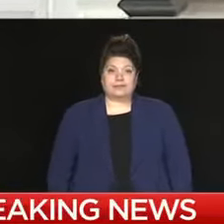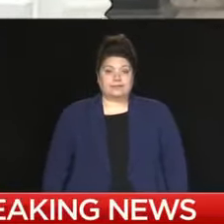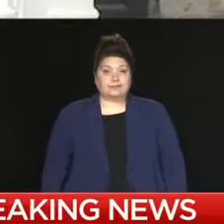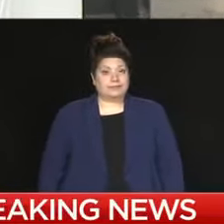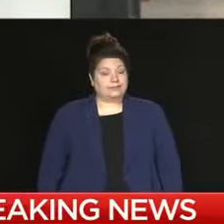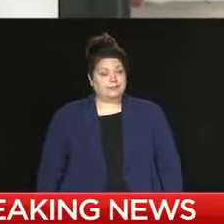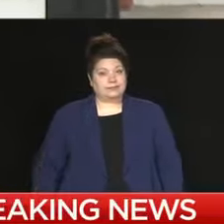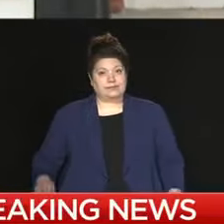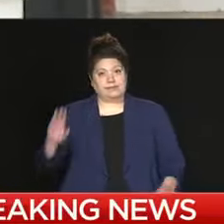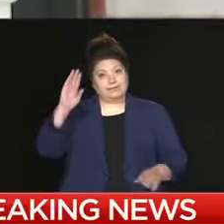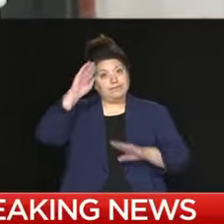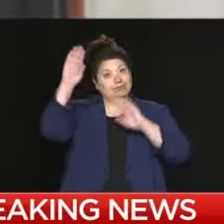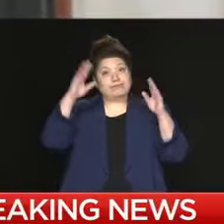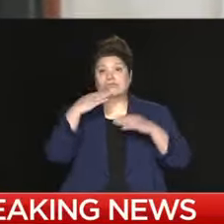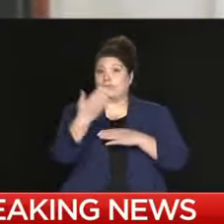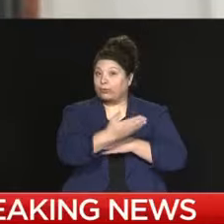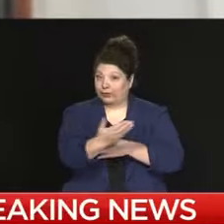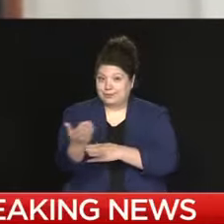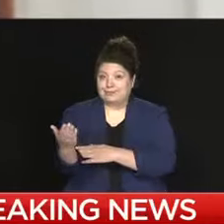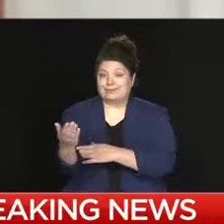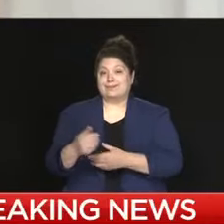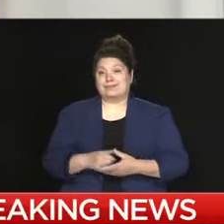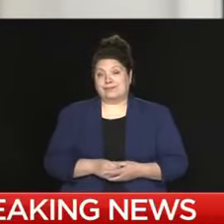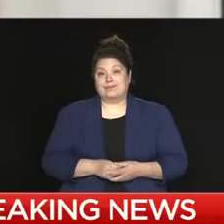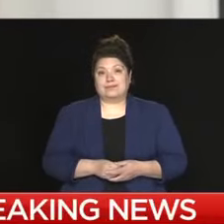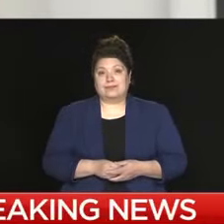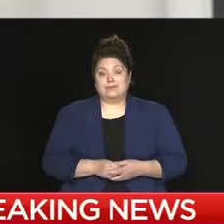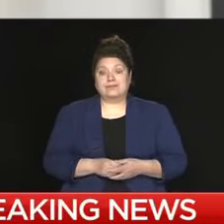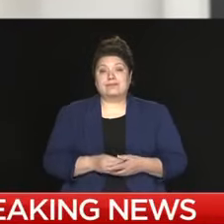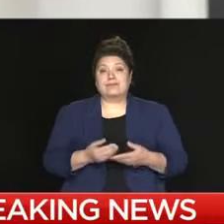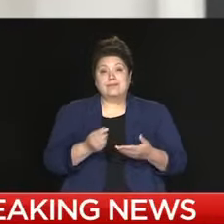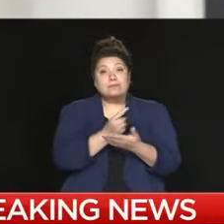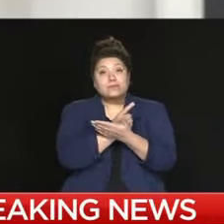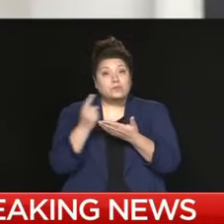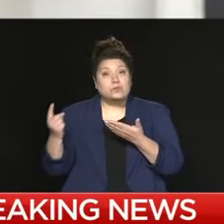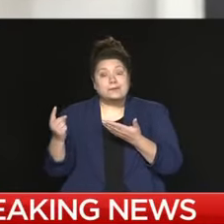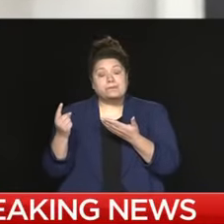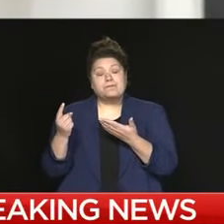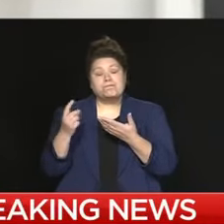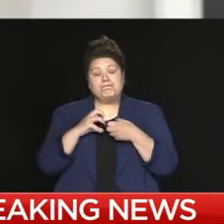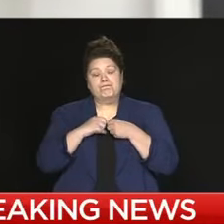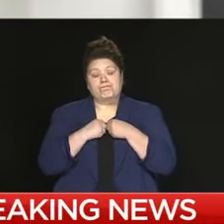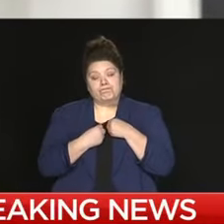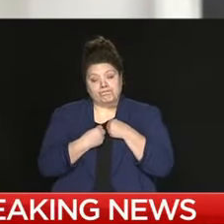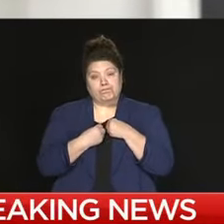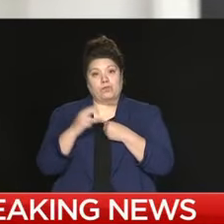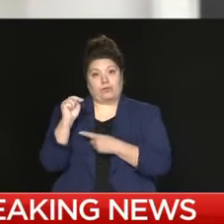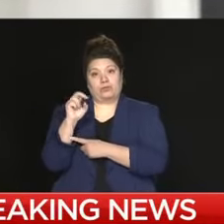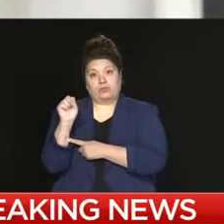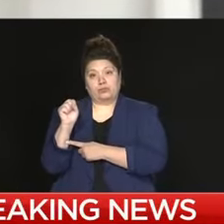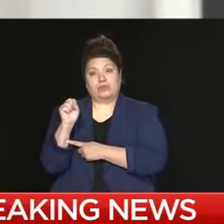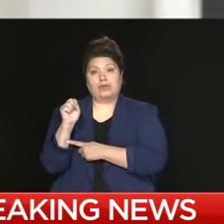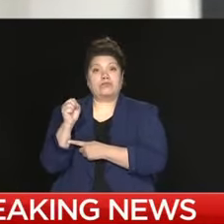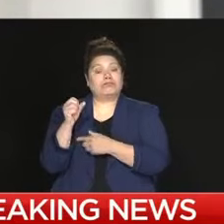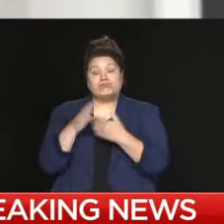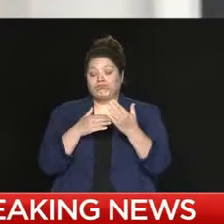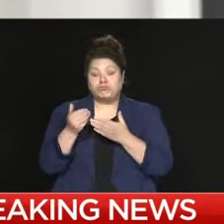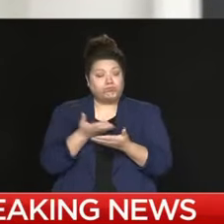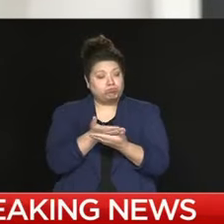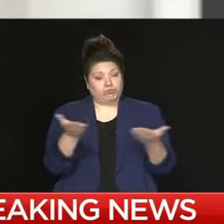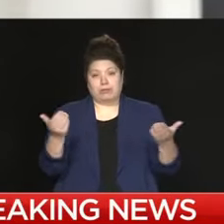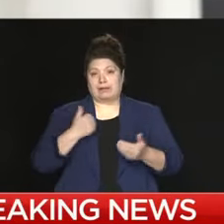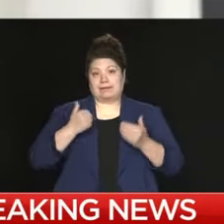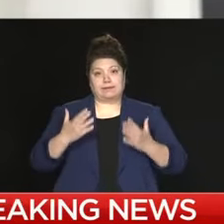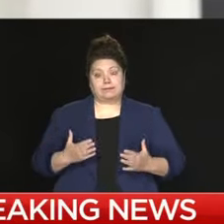Bonjour à tous. Hello, everyone. This has been a heartbreaking week for Nova Scotians and for all Canadians. At 2